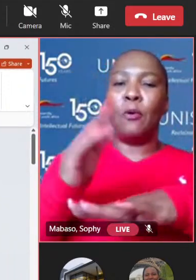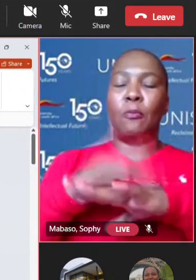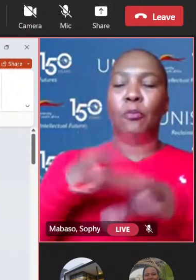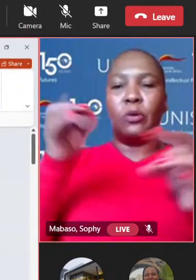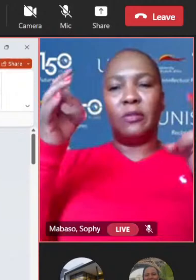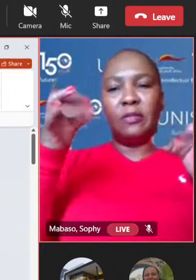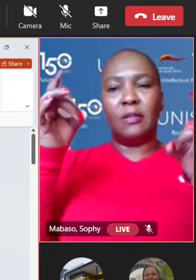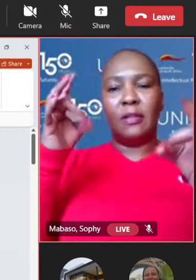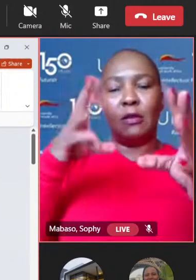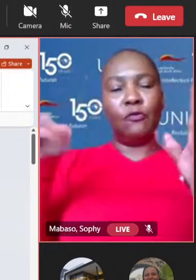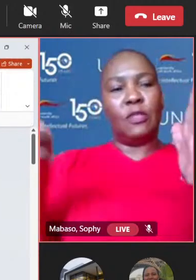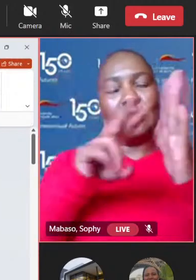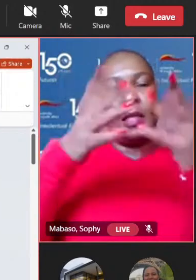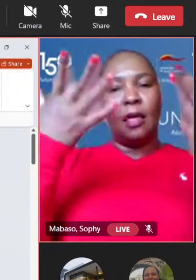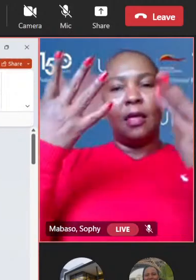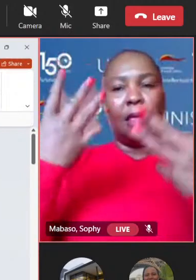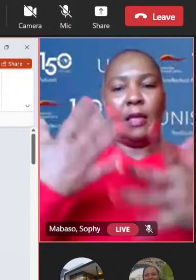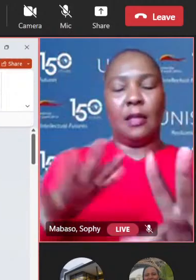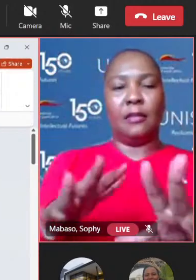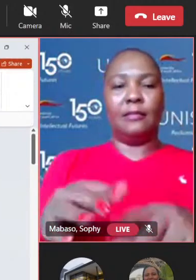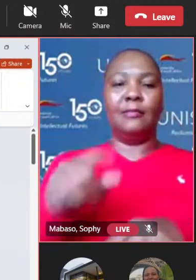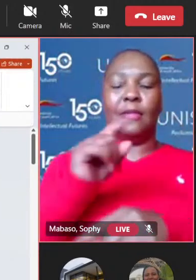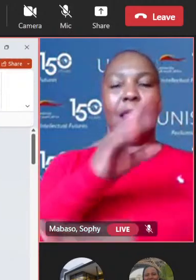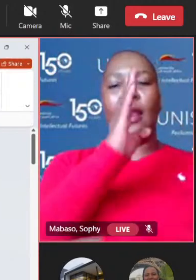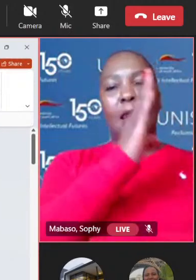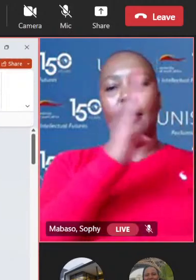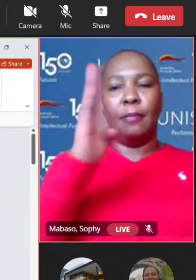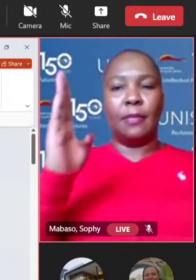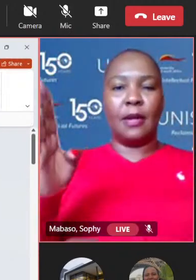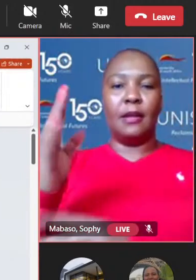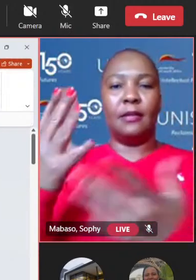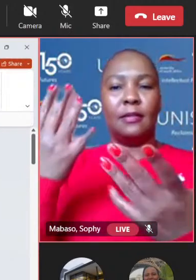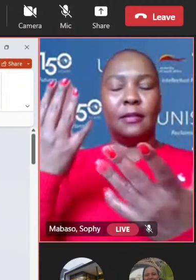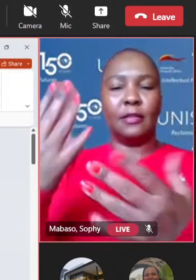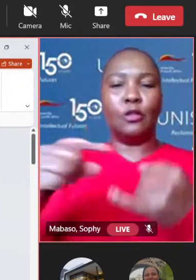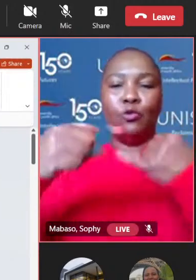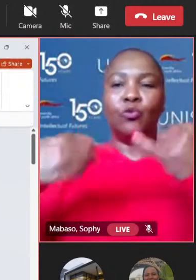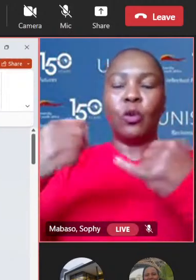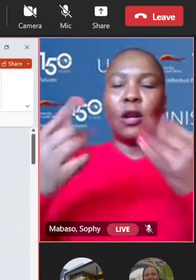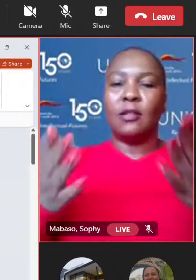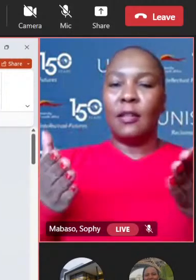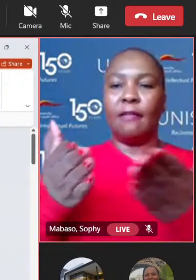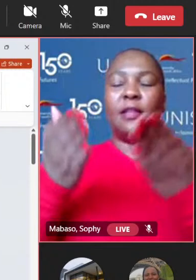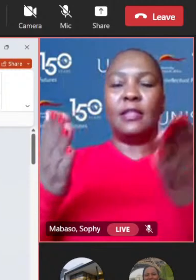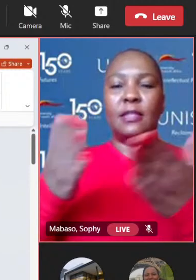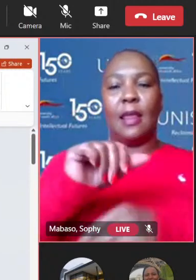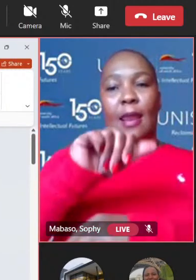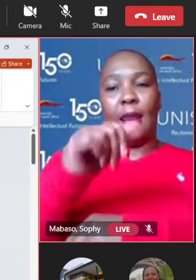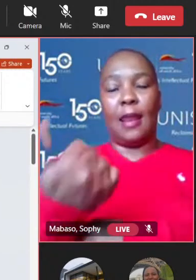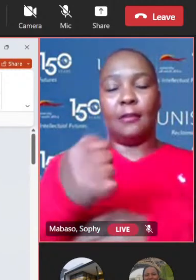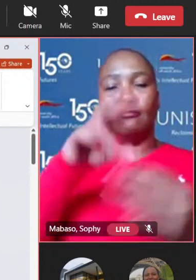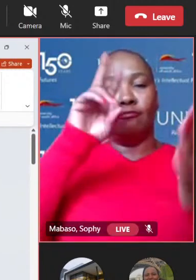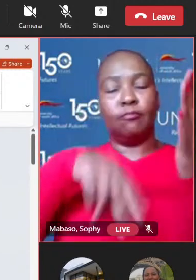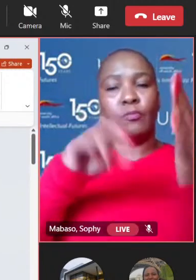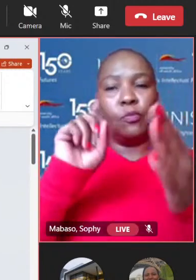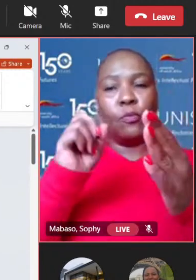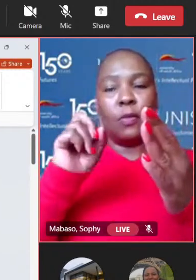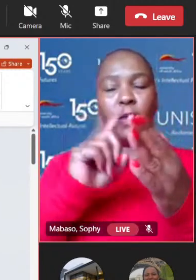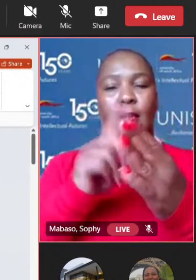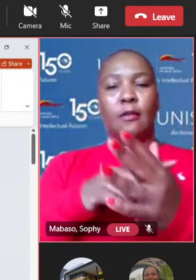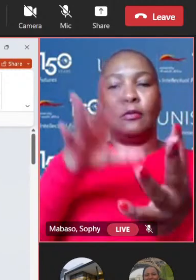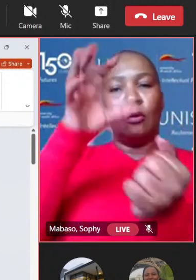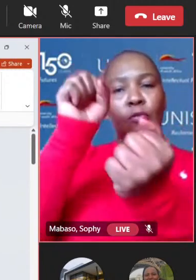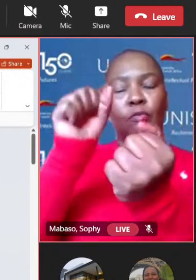have seen. We've dealt with the library and we've looked at tutorial services. Next, we are going to look at an overview of the